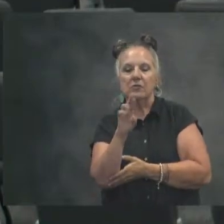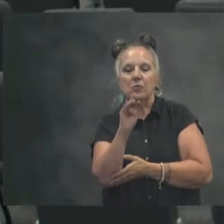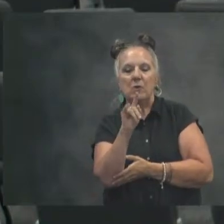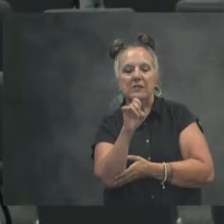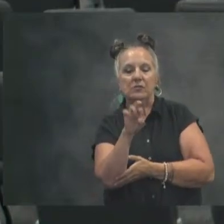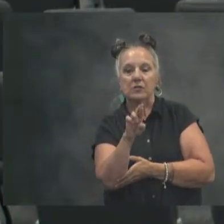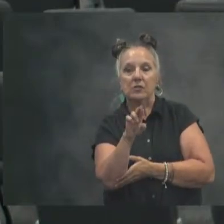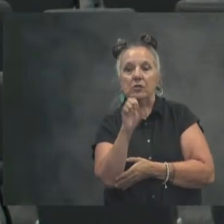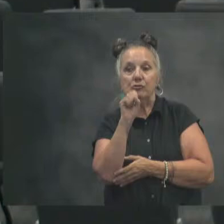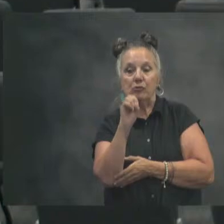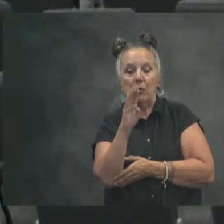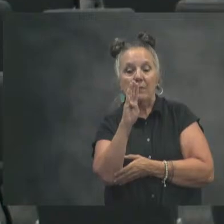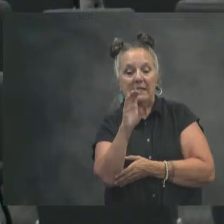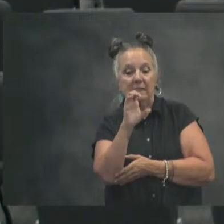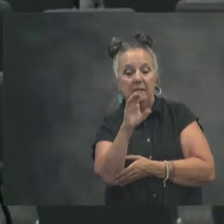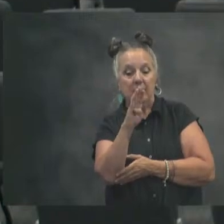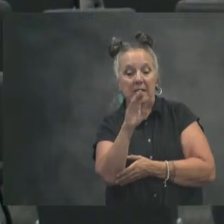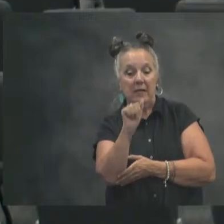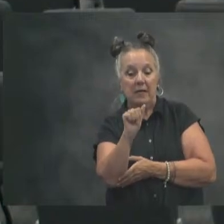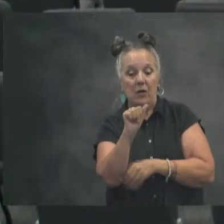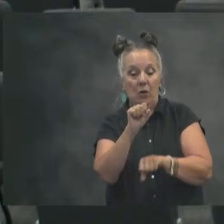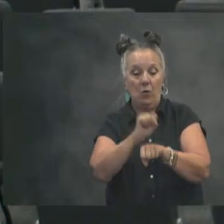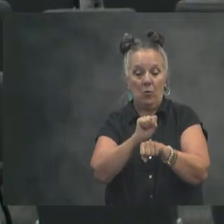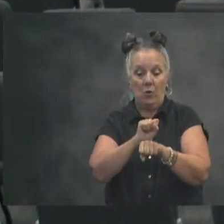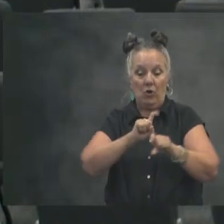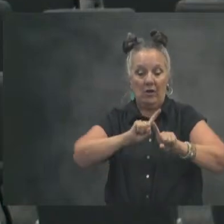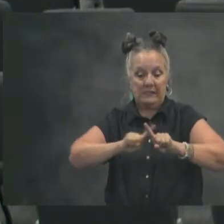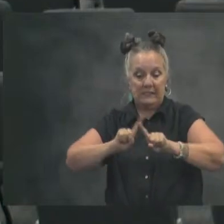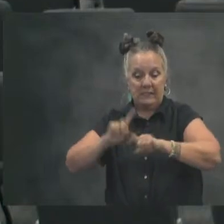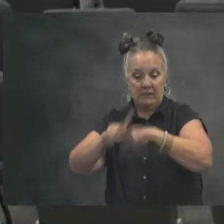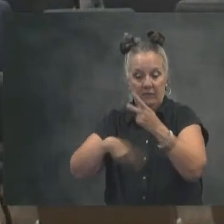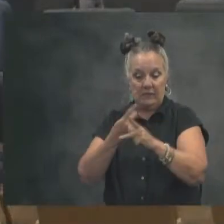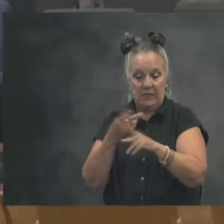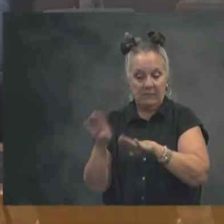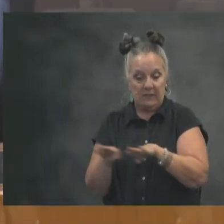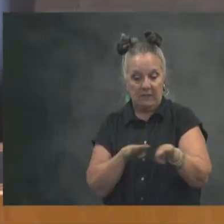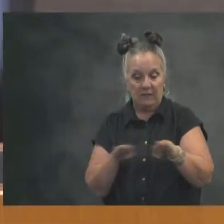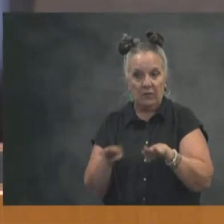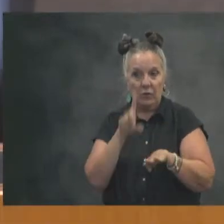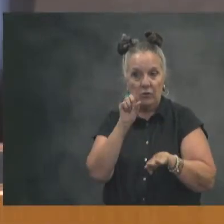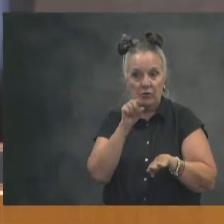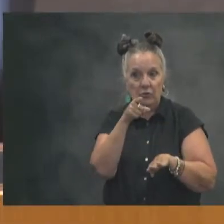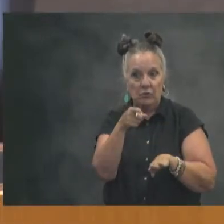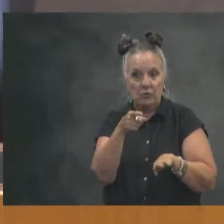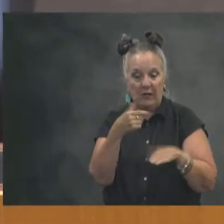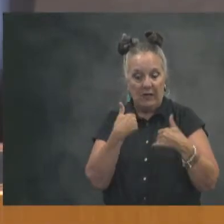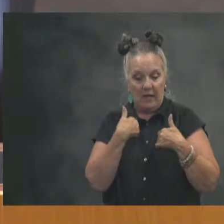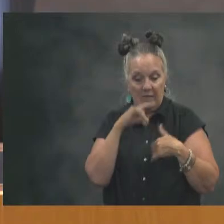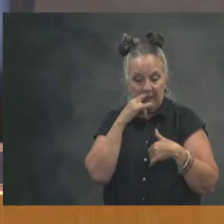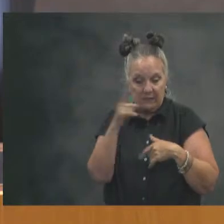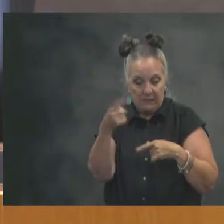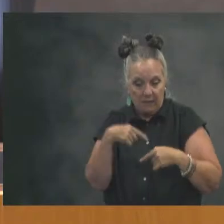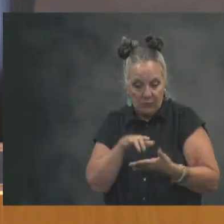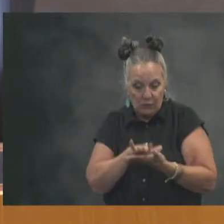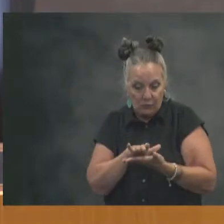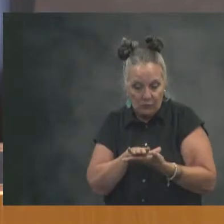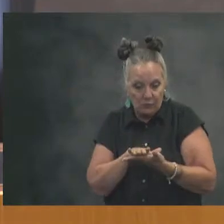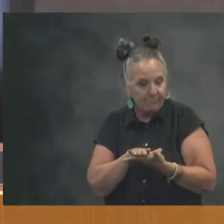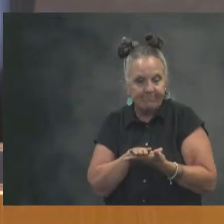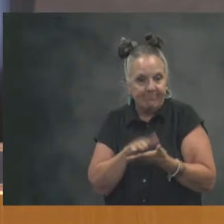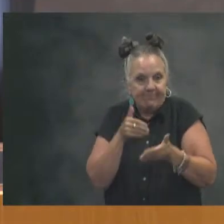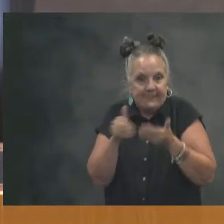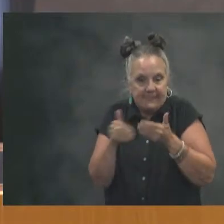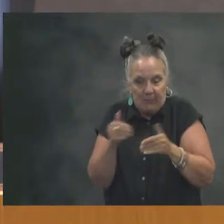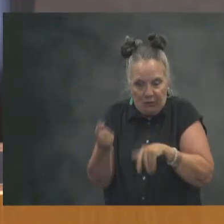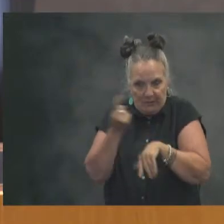So the BCBAs work on different types of behaviors. You have kids that come to school on any given